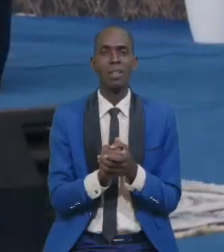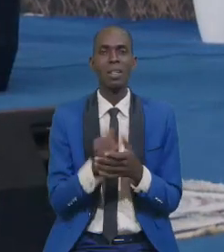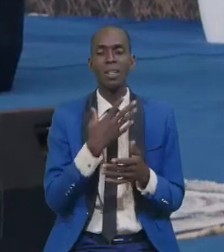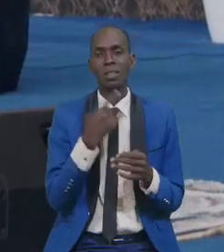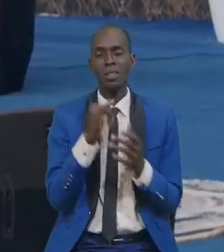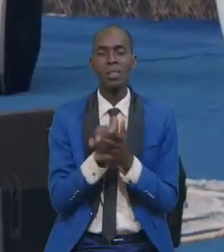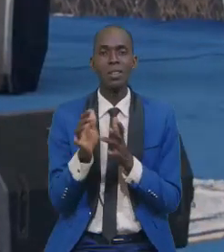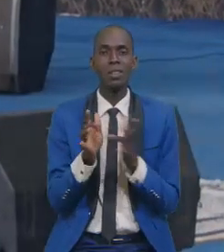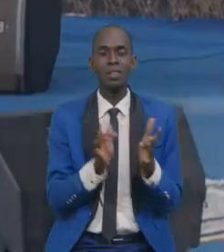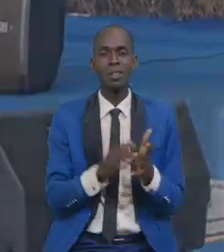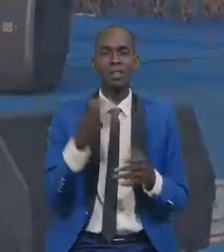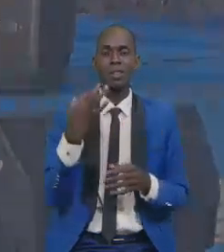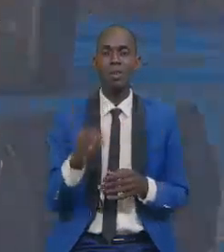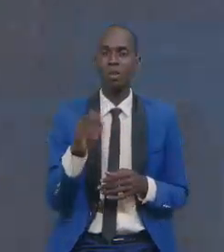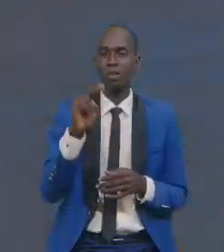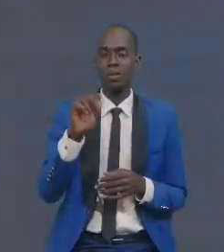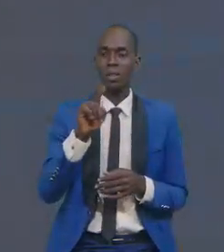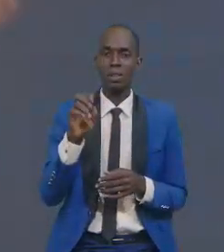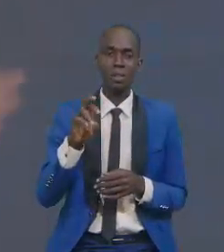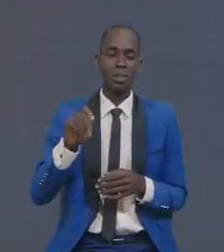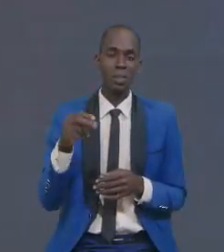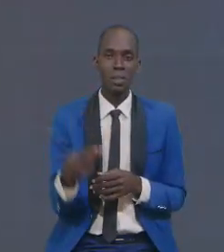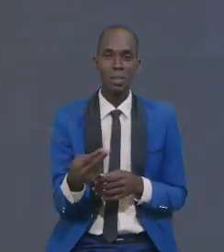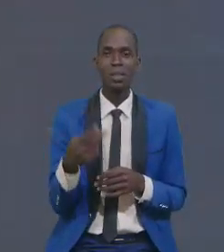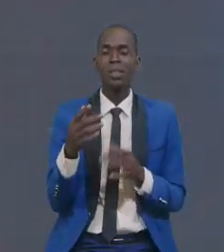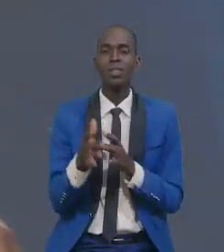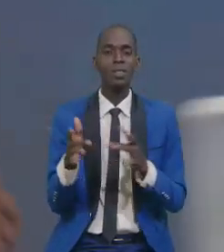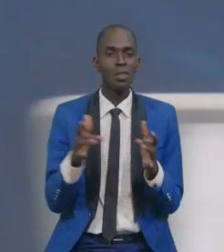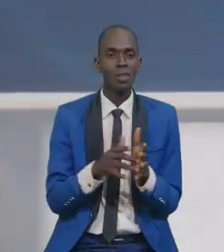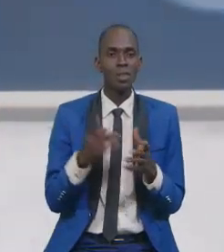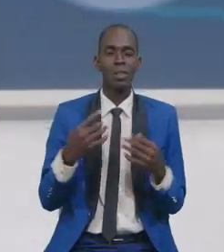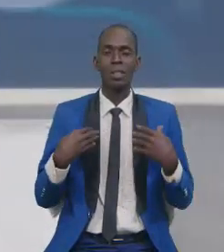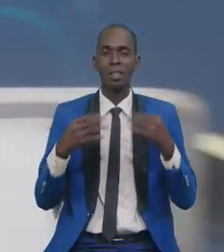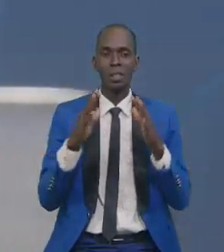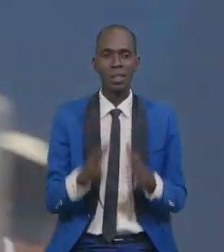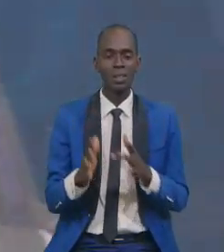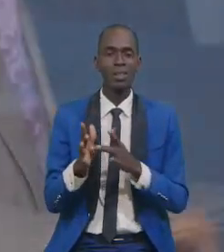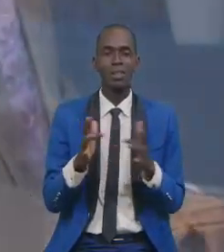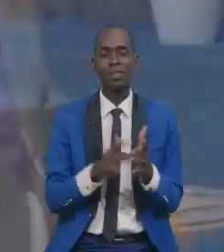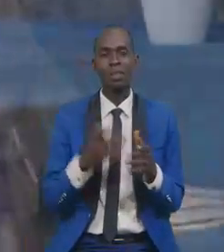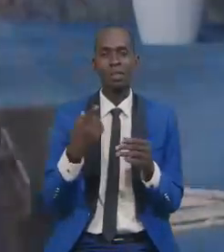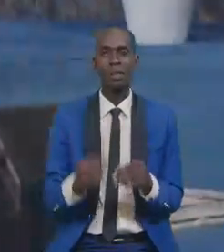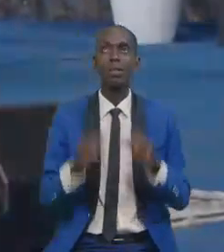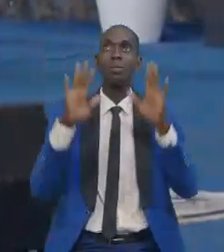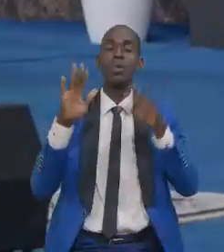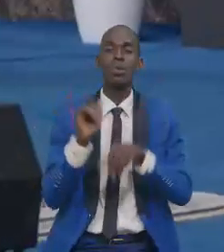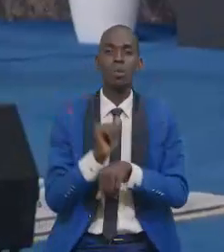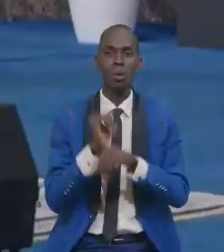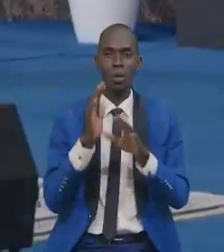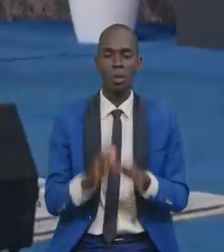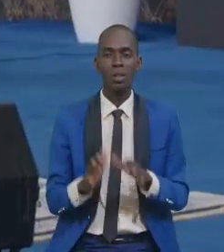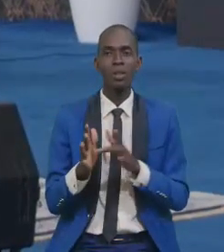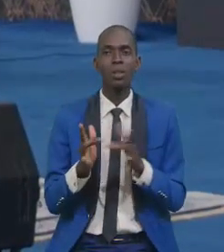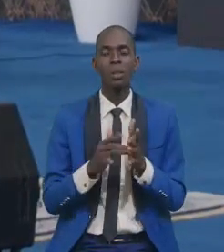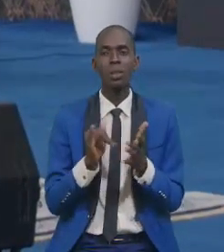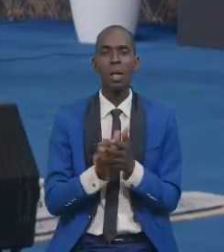Nazareth? Is Jesus the healer? Is Jesus the miracle worker? Is Jesus that breaks every yoke